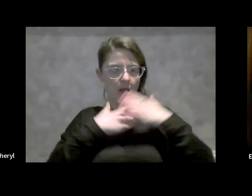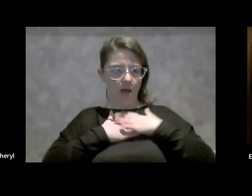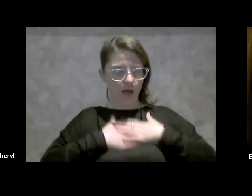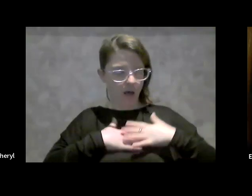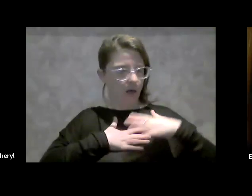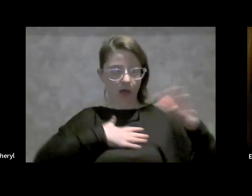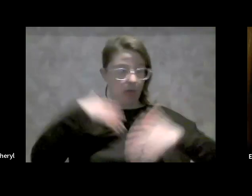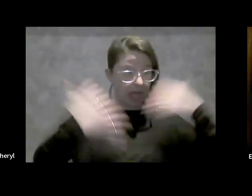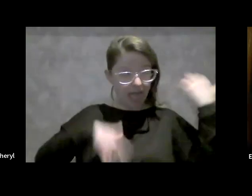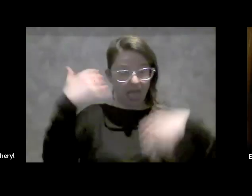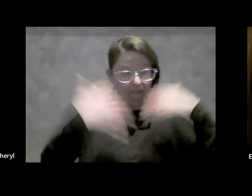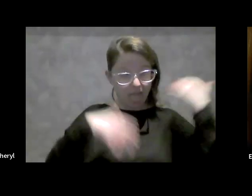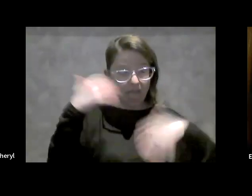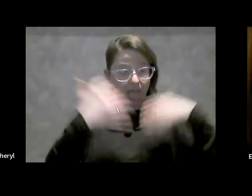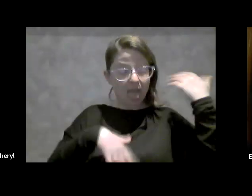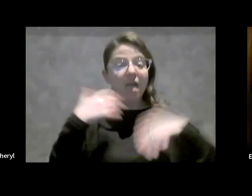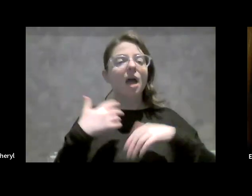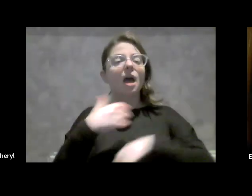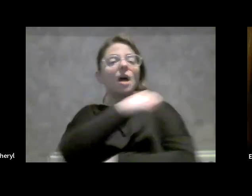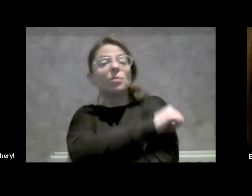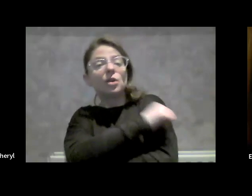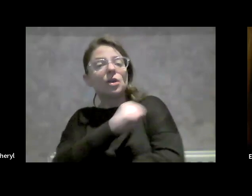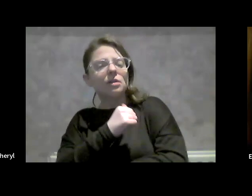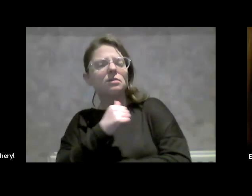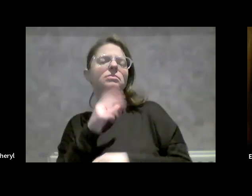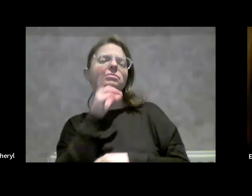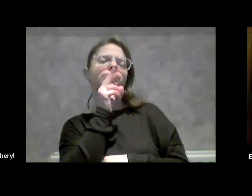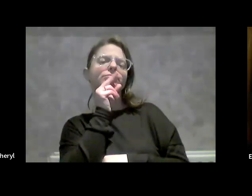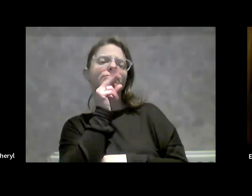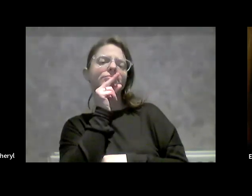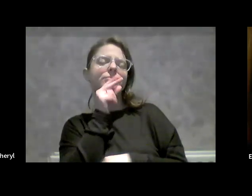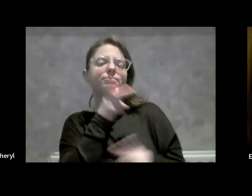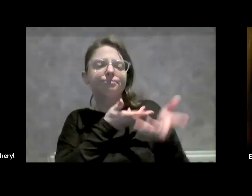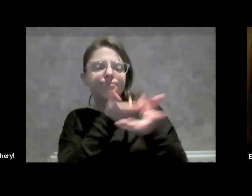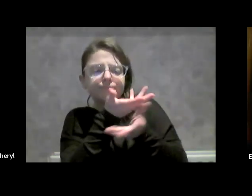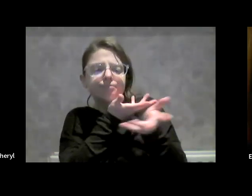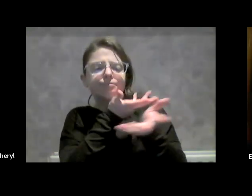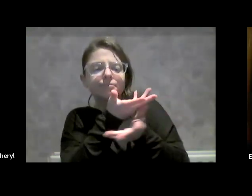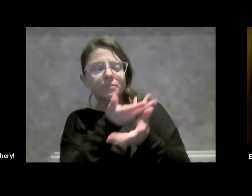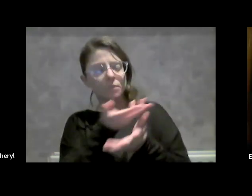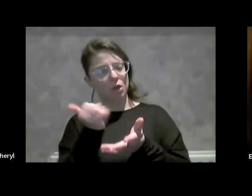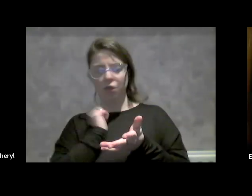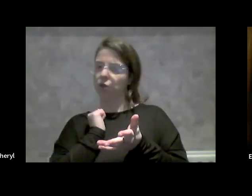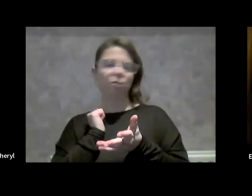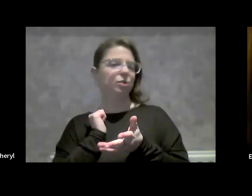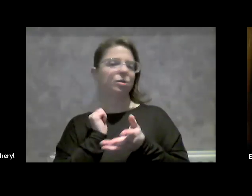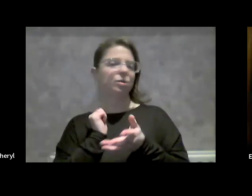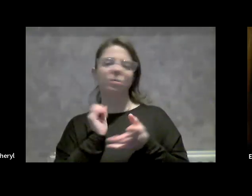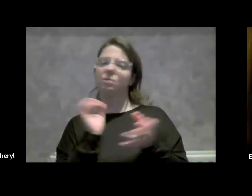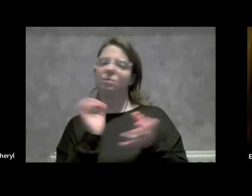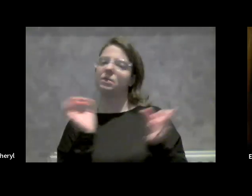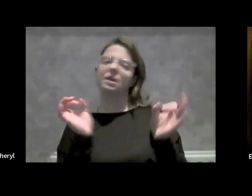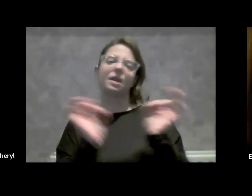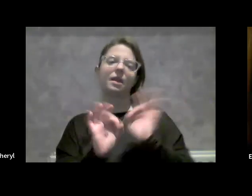from the pain, but not from the nurse, who speaks kindly, who listens, who doesn't assume their skin is proof of